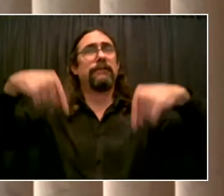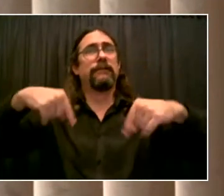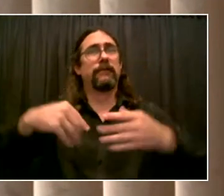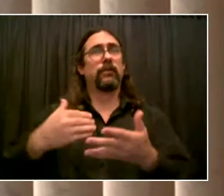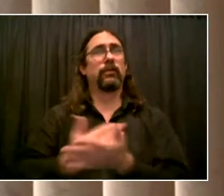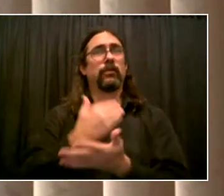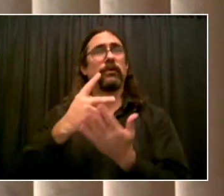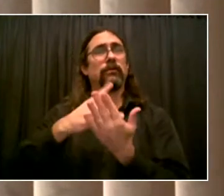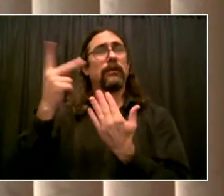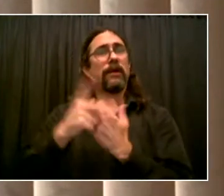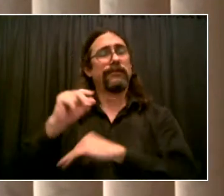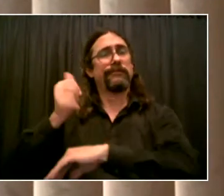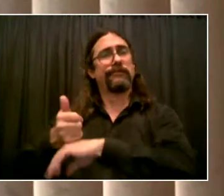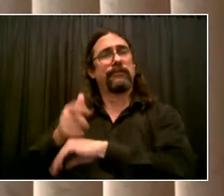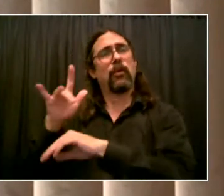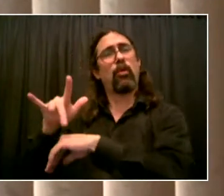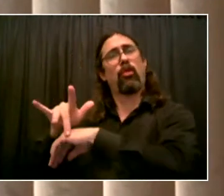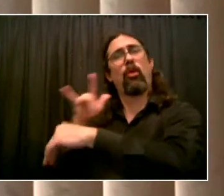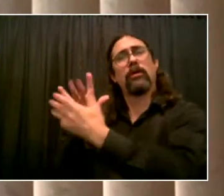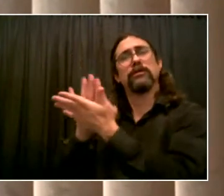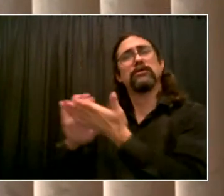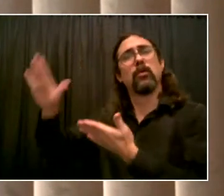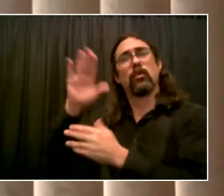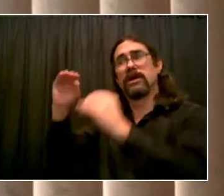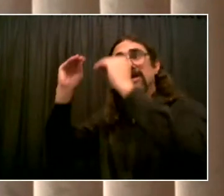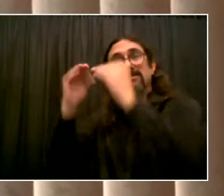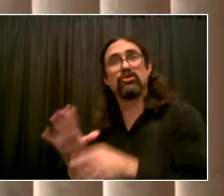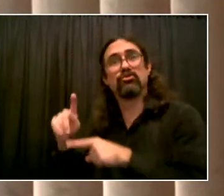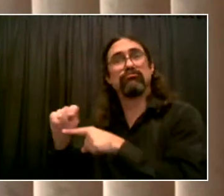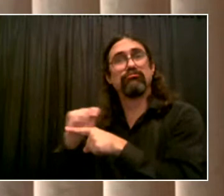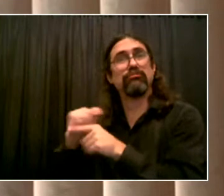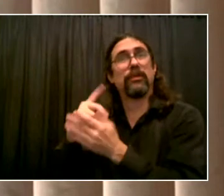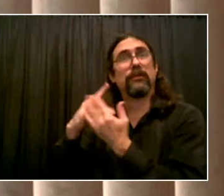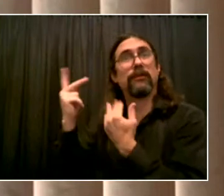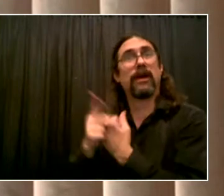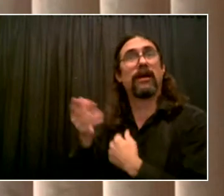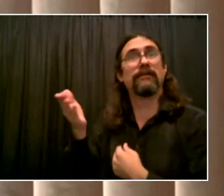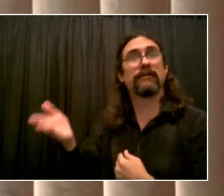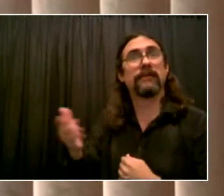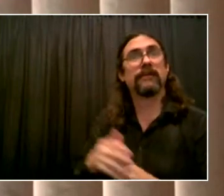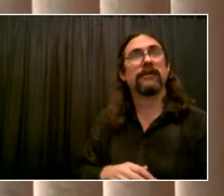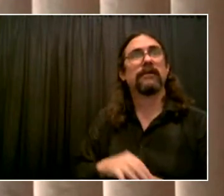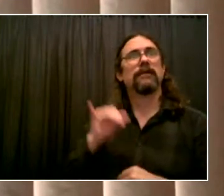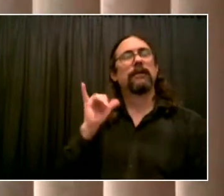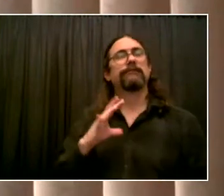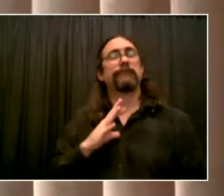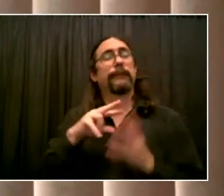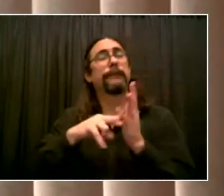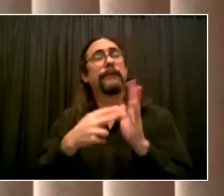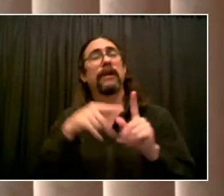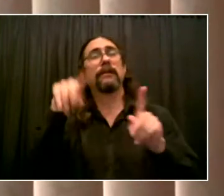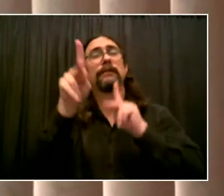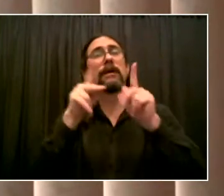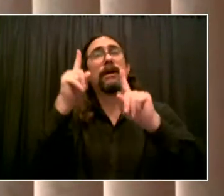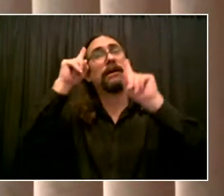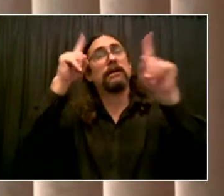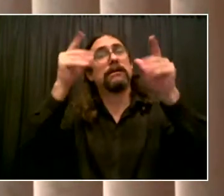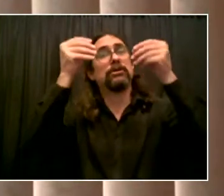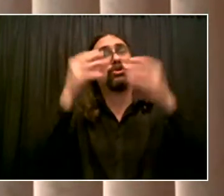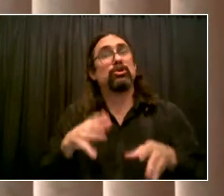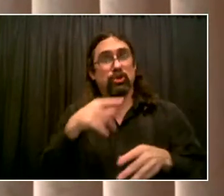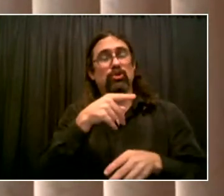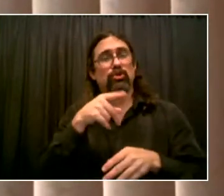great partners at CUNY. As you mentioned, Mr. Mayor, we have tremendous seat need, and so we are helping add over